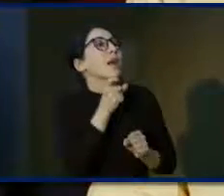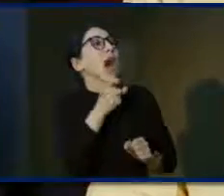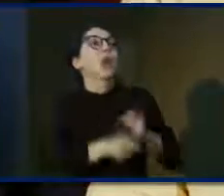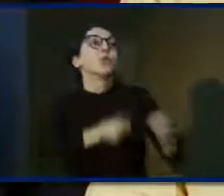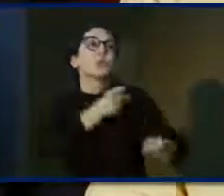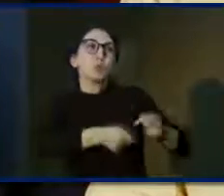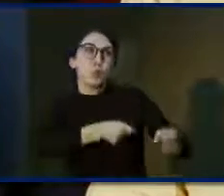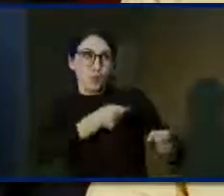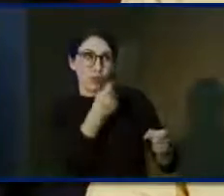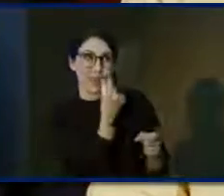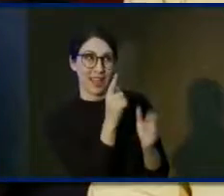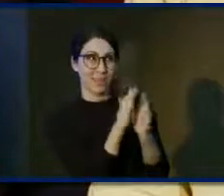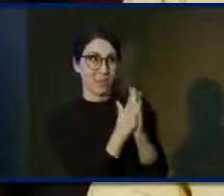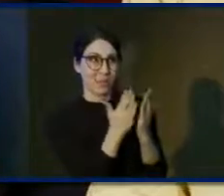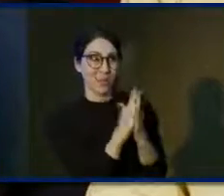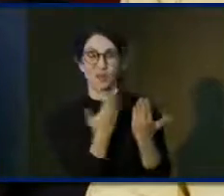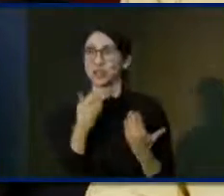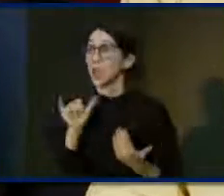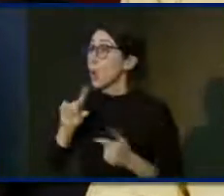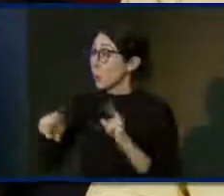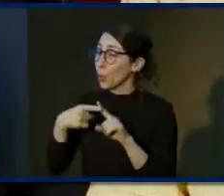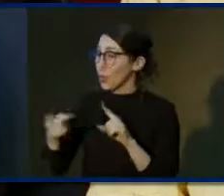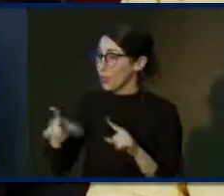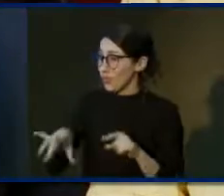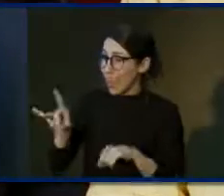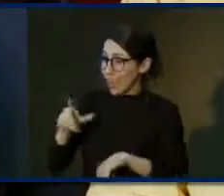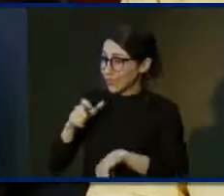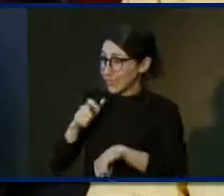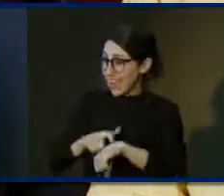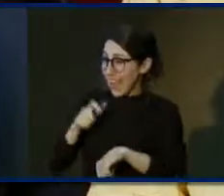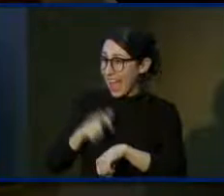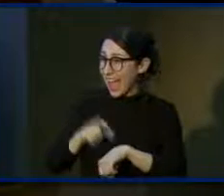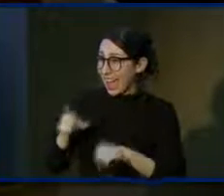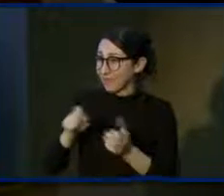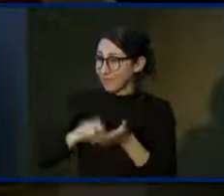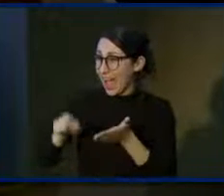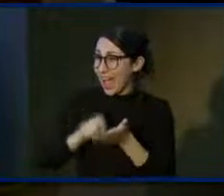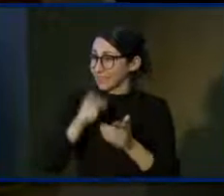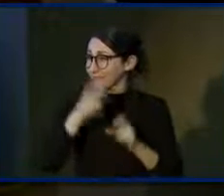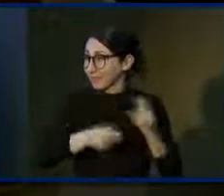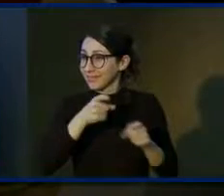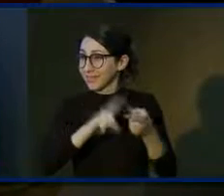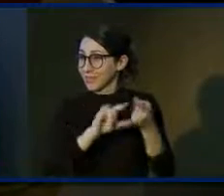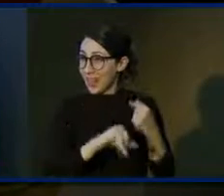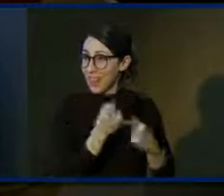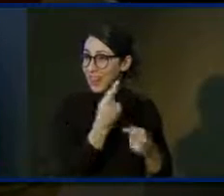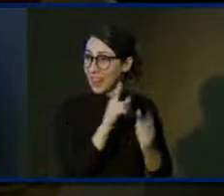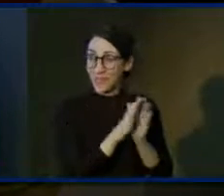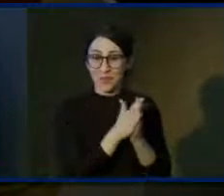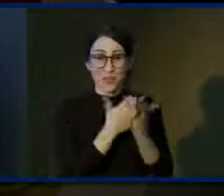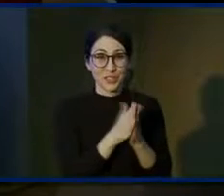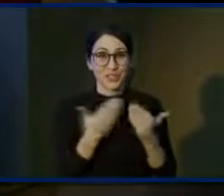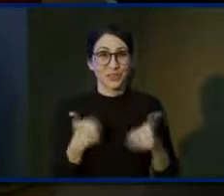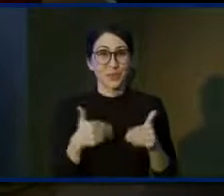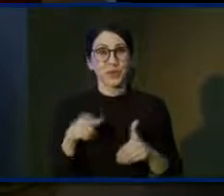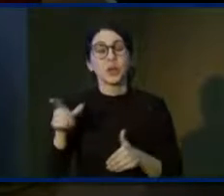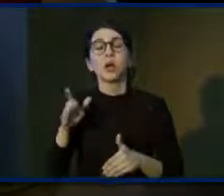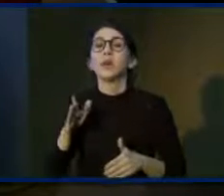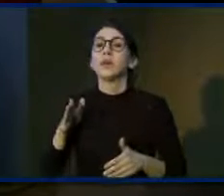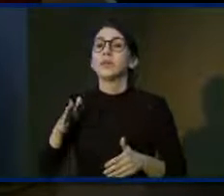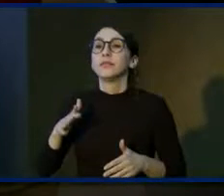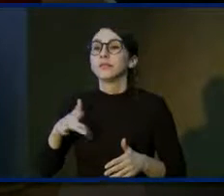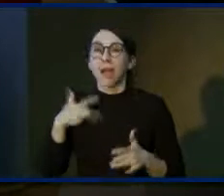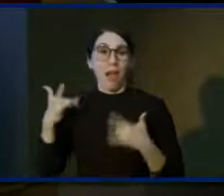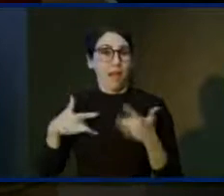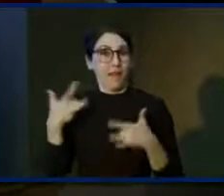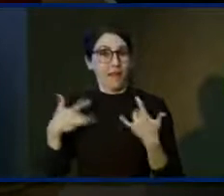the authoring of 11. Like, when did you find time to co-author all those books? But we are so excited to welcome Richie, who's also had some effort